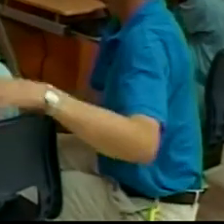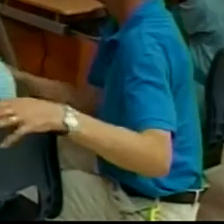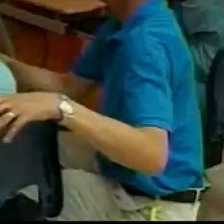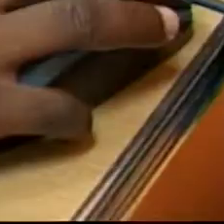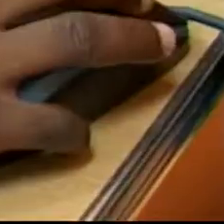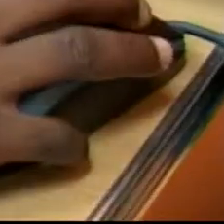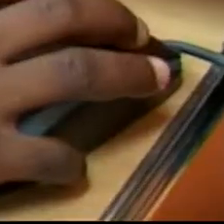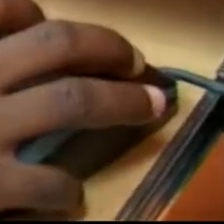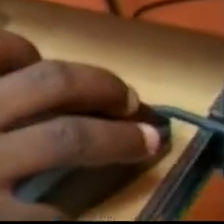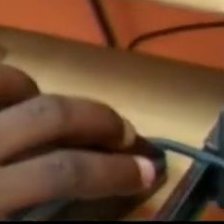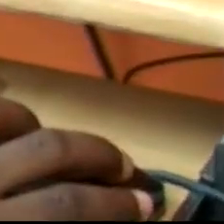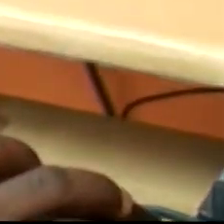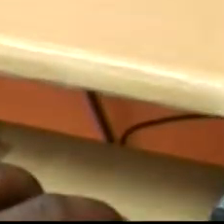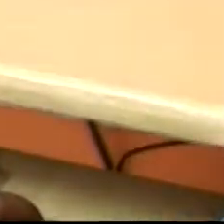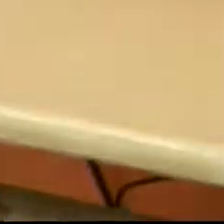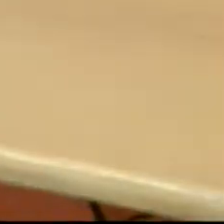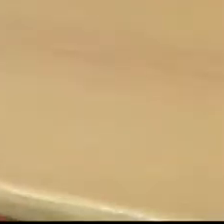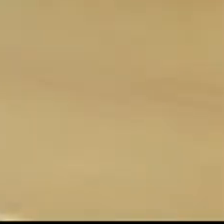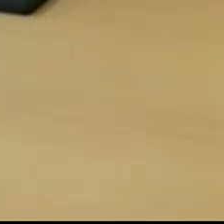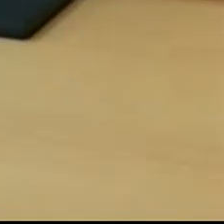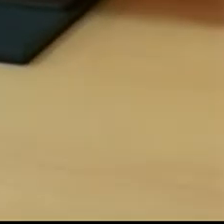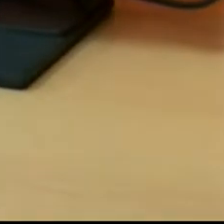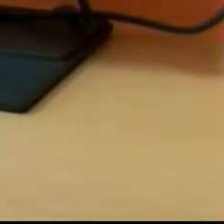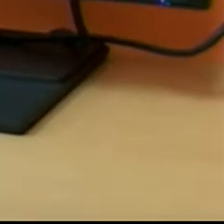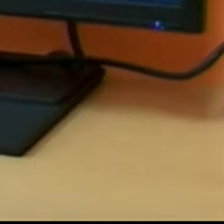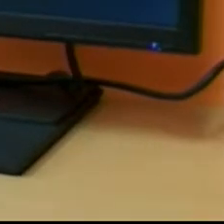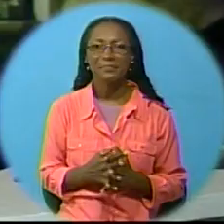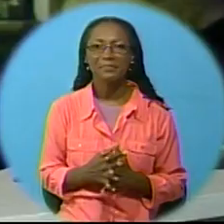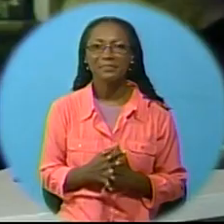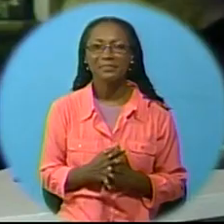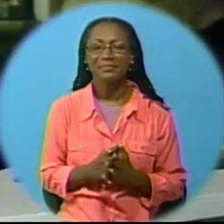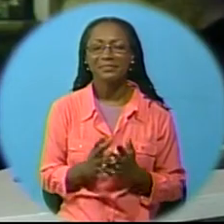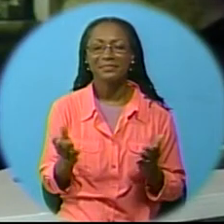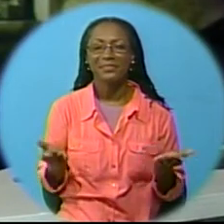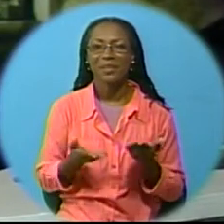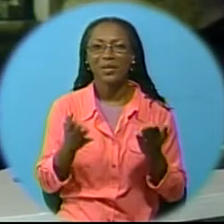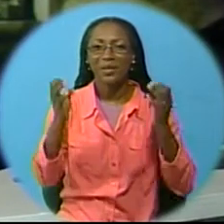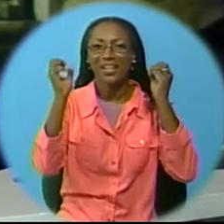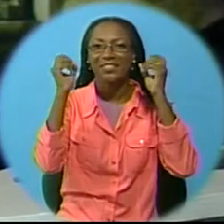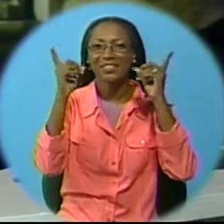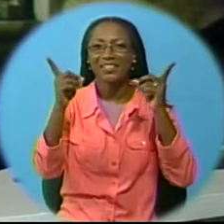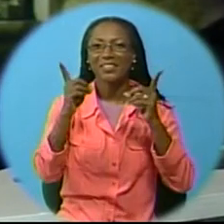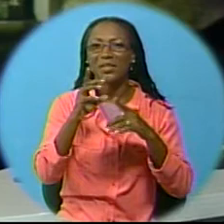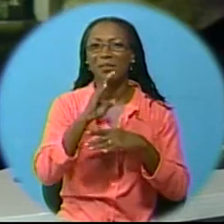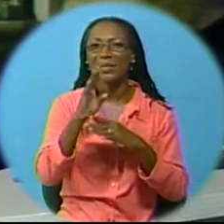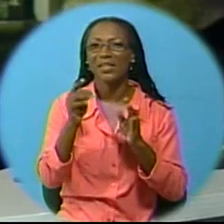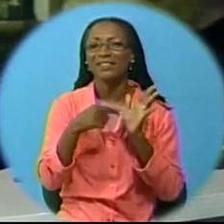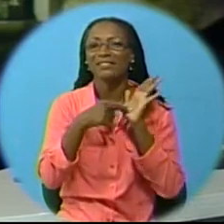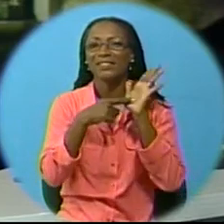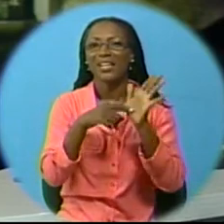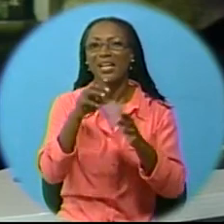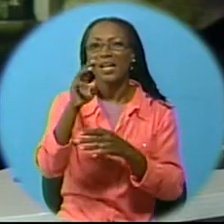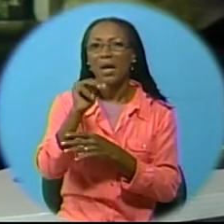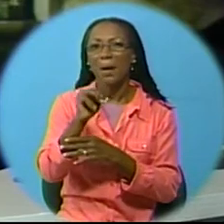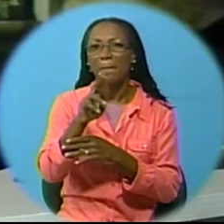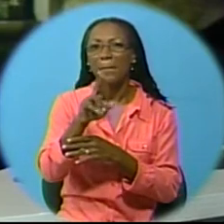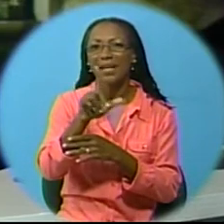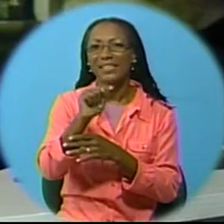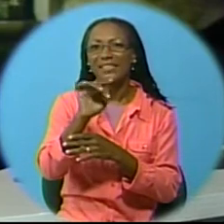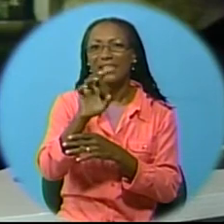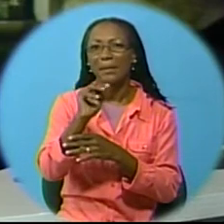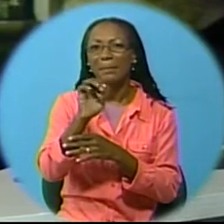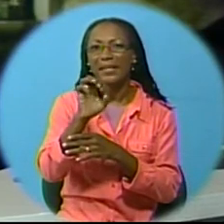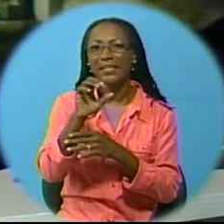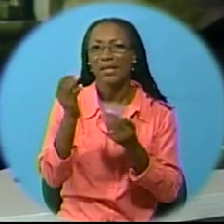and 22 staff. Peter Thorne, CBC News. Local educators are being exposed to a